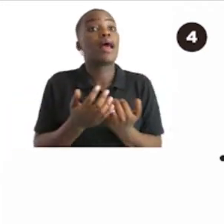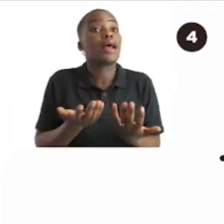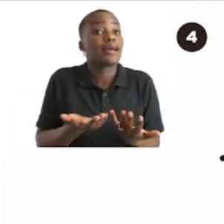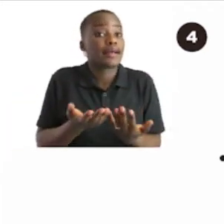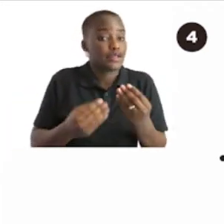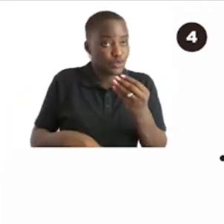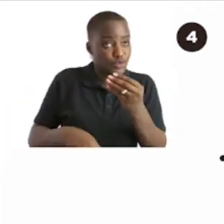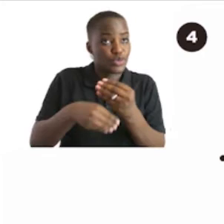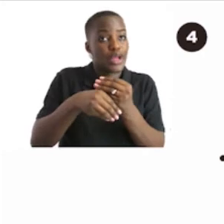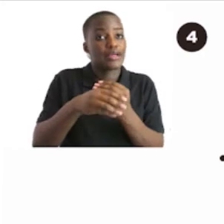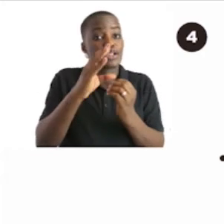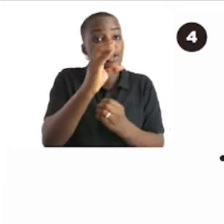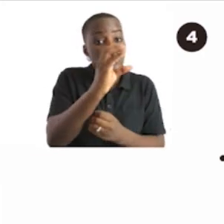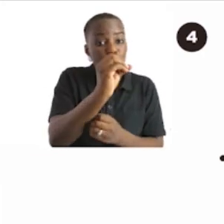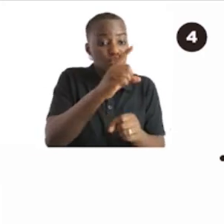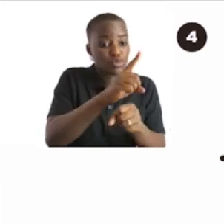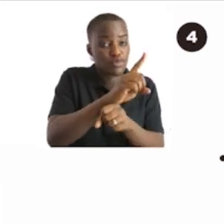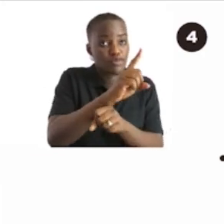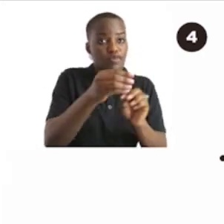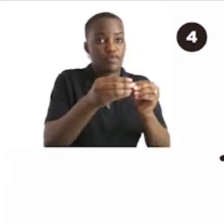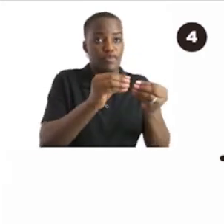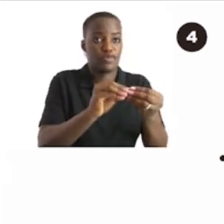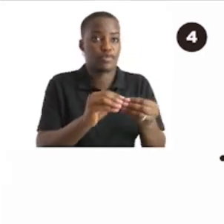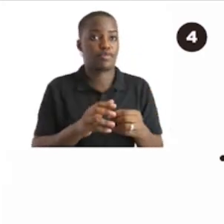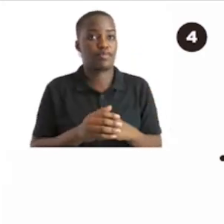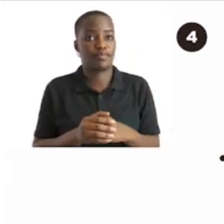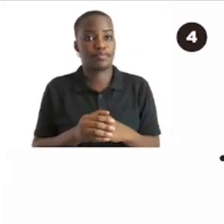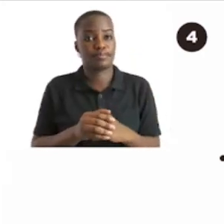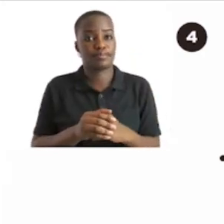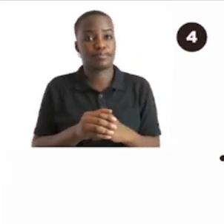you add a 0 to the first digit.